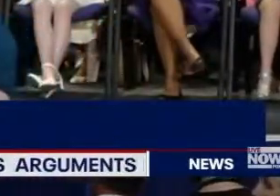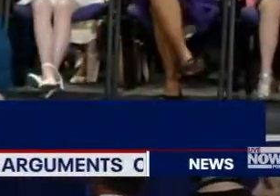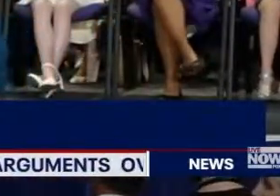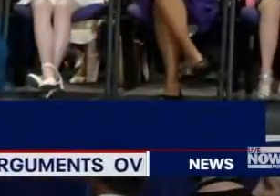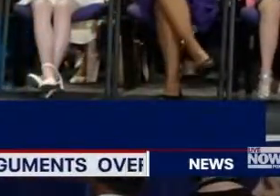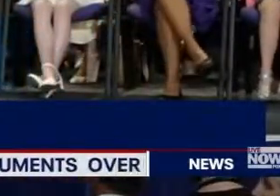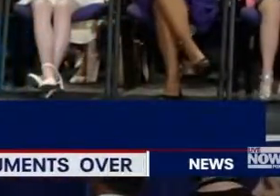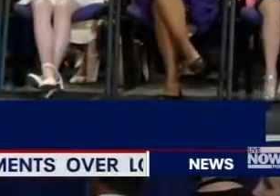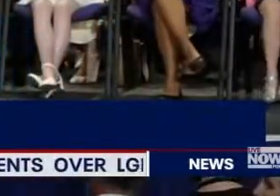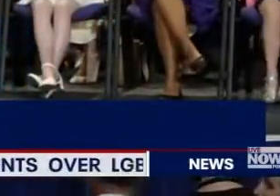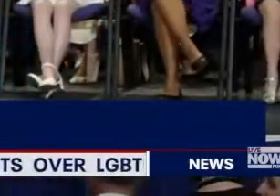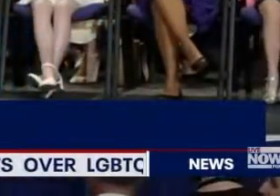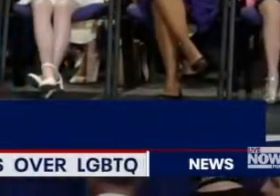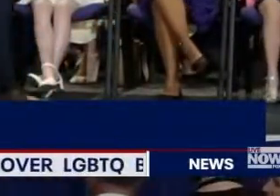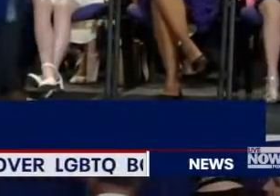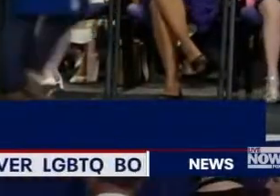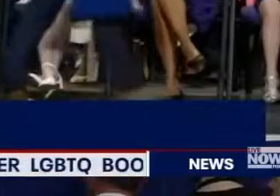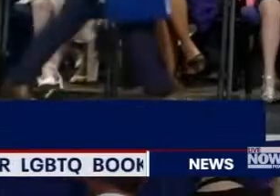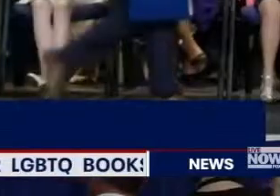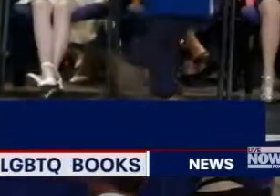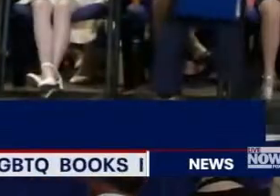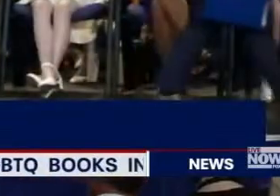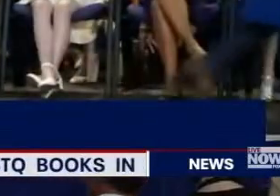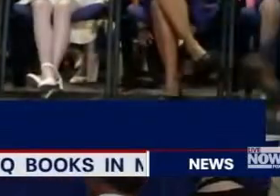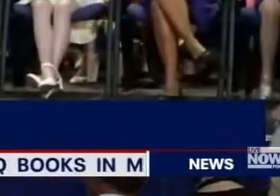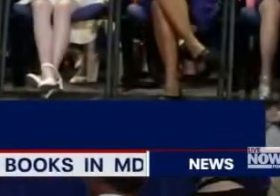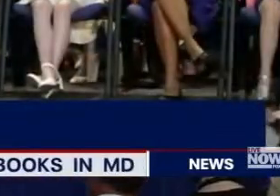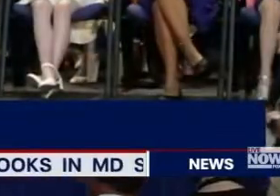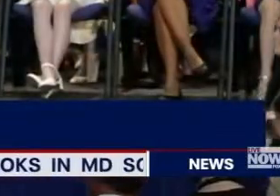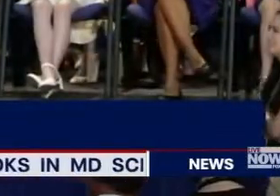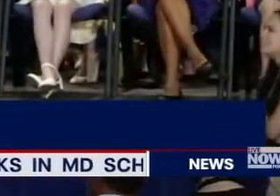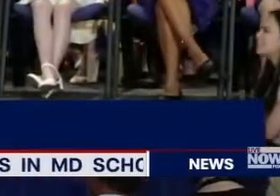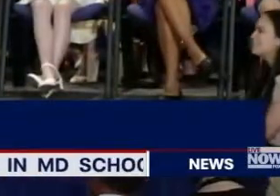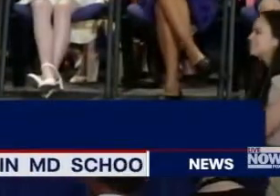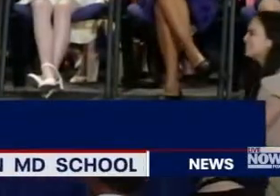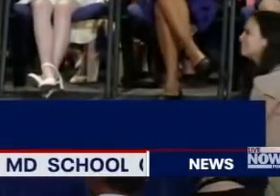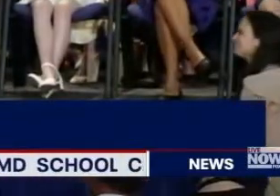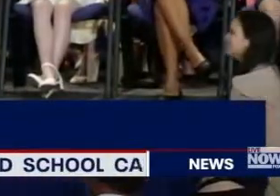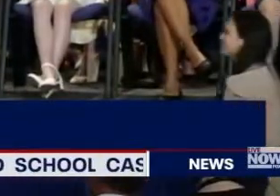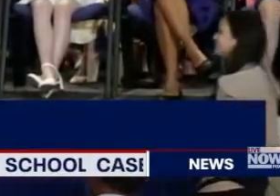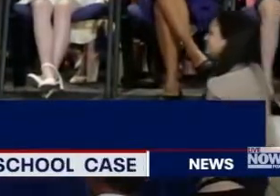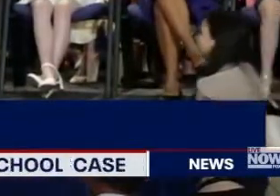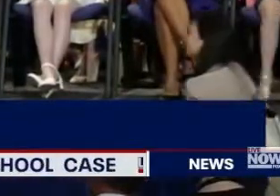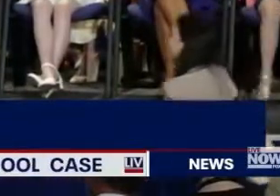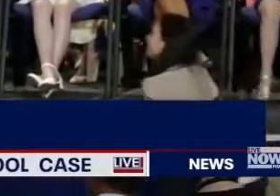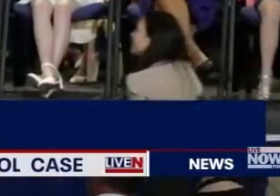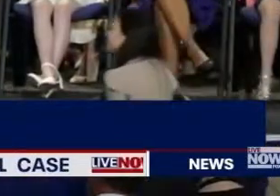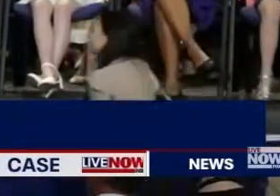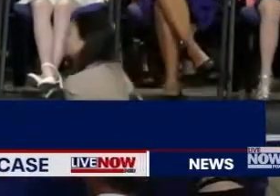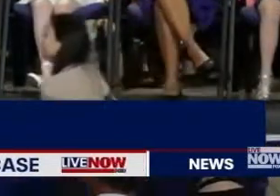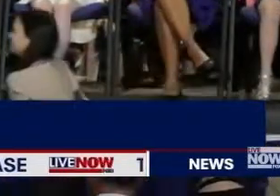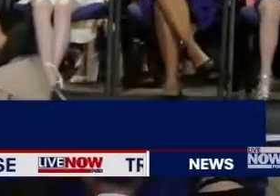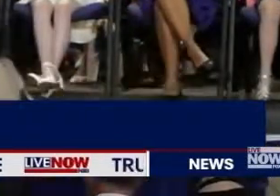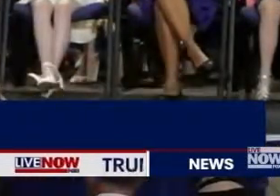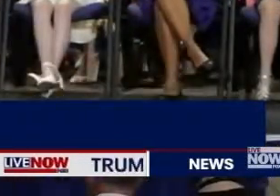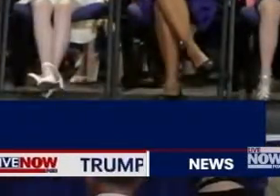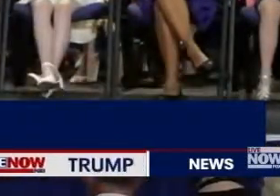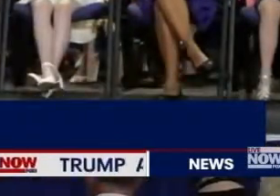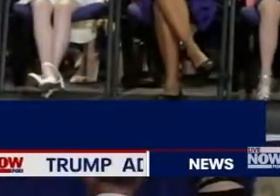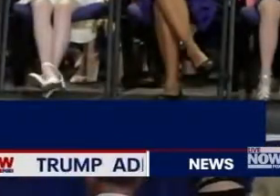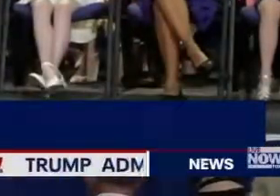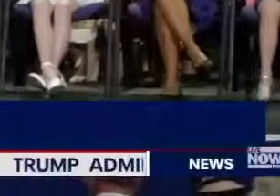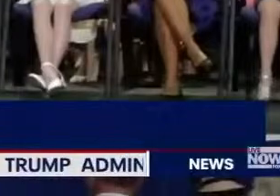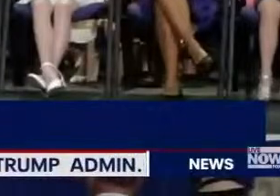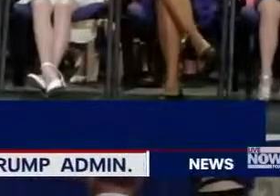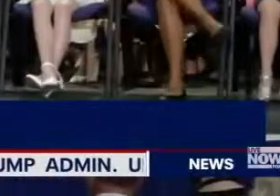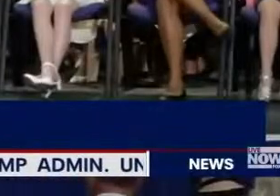America healthy again. There are no additional events scheduled. Blah, blah, blah. So that is what we are waiting for.